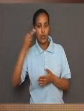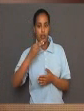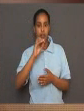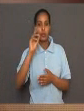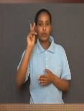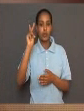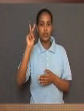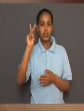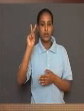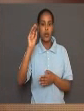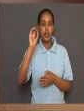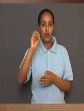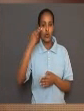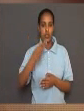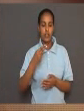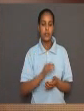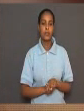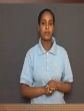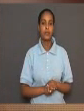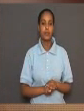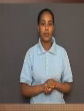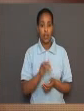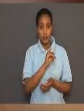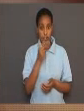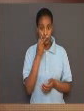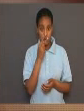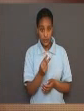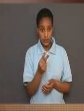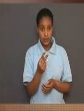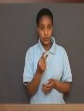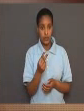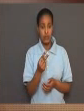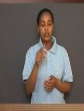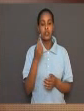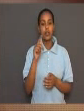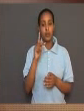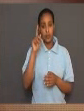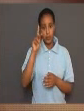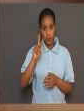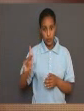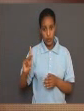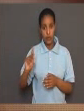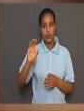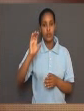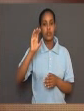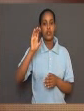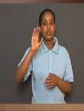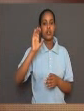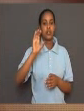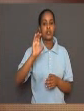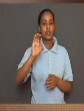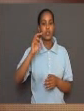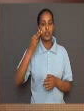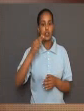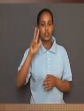potassium hydroxide. As you can see, the products potassium ethanoate